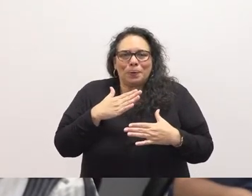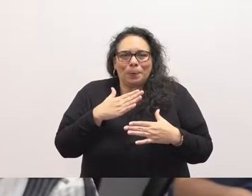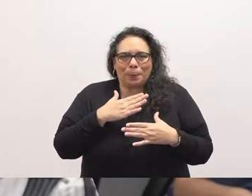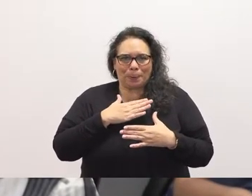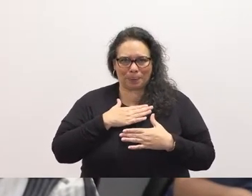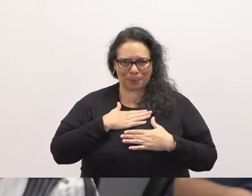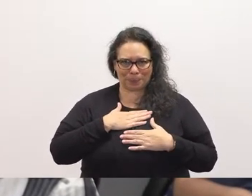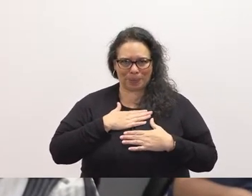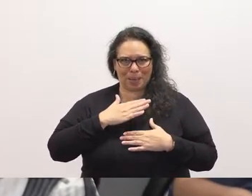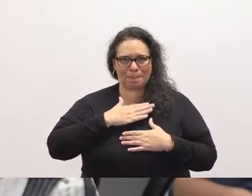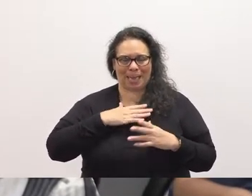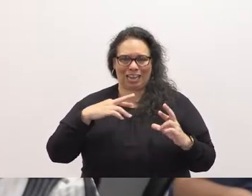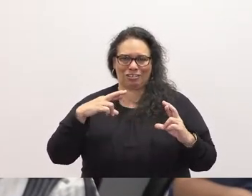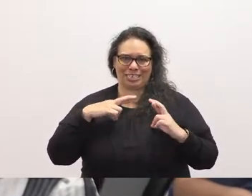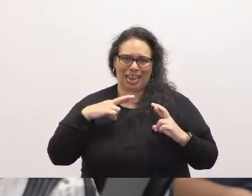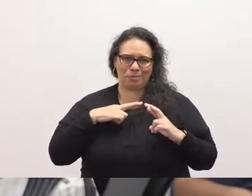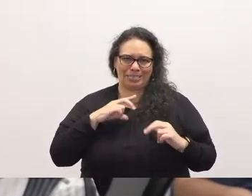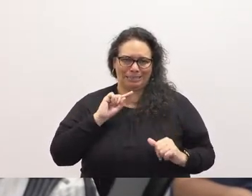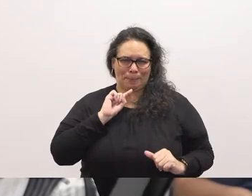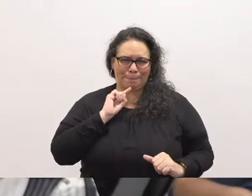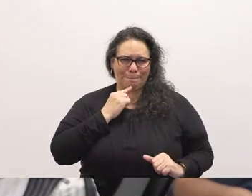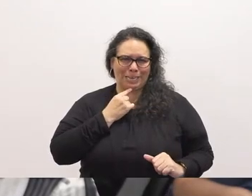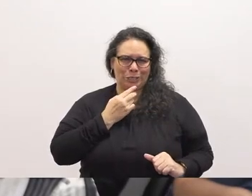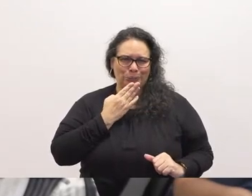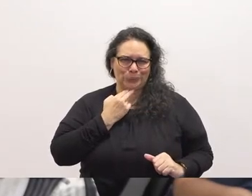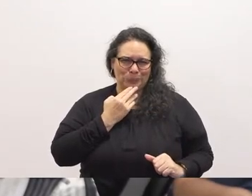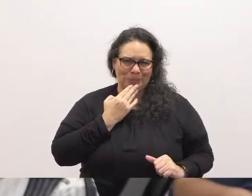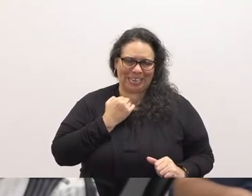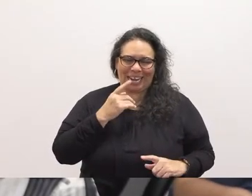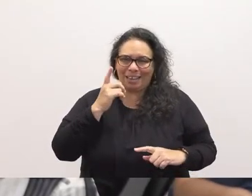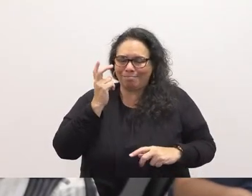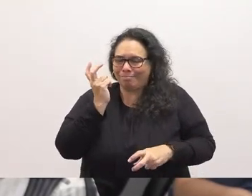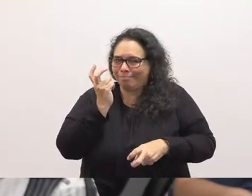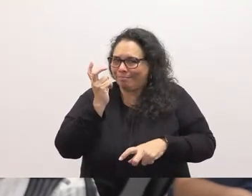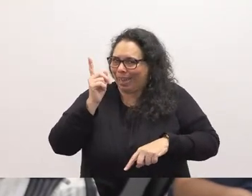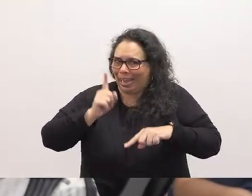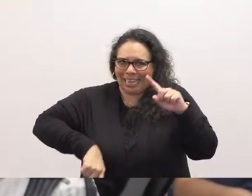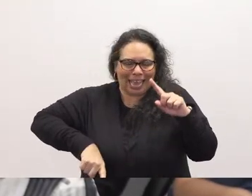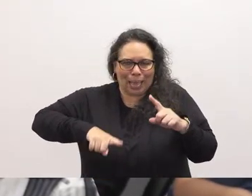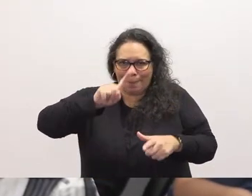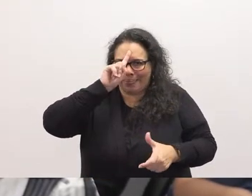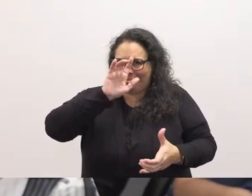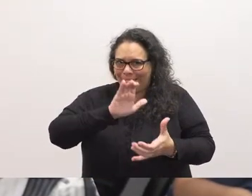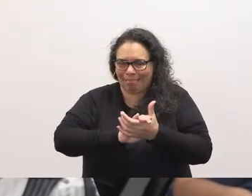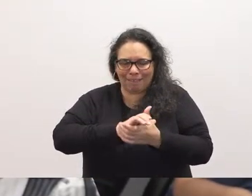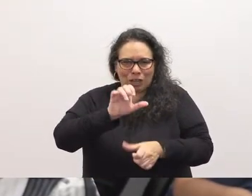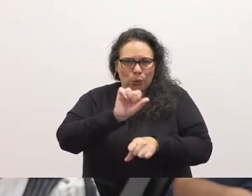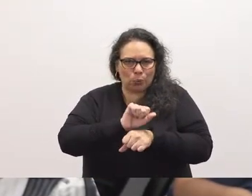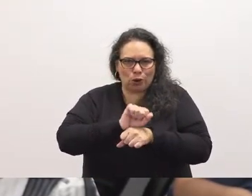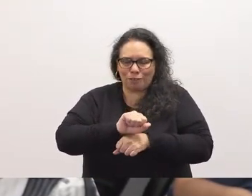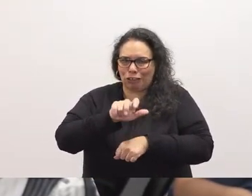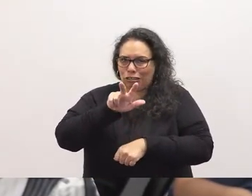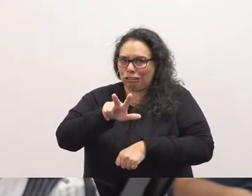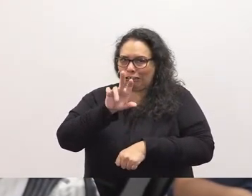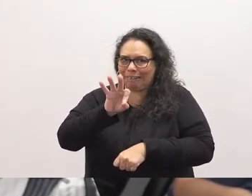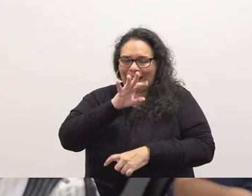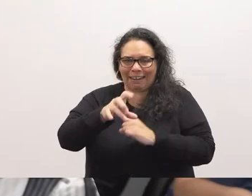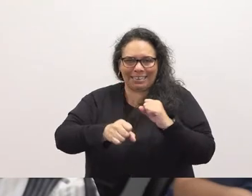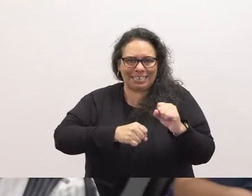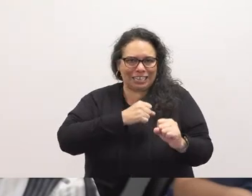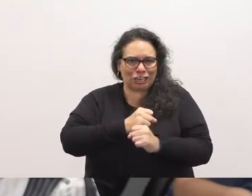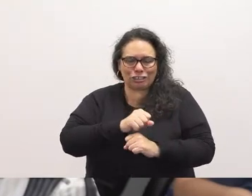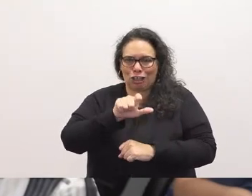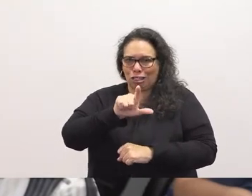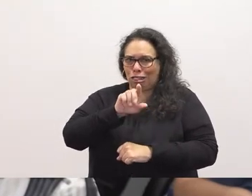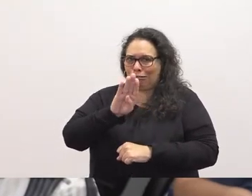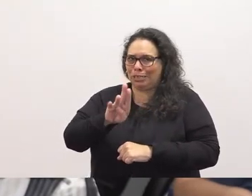My retirement is bittersweet. It's hard to believe I've worked for 39 years for Long Beach Unified.